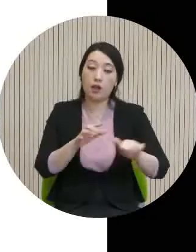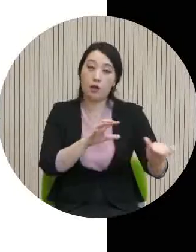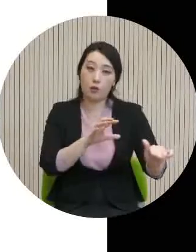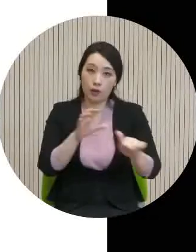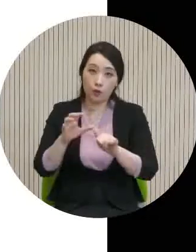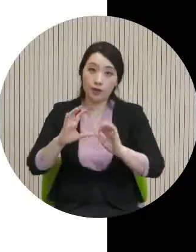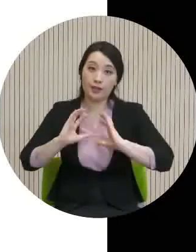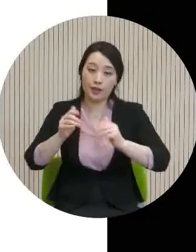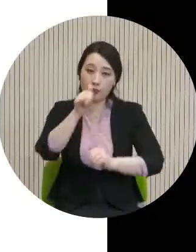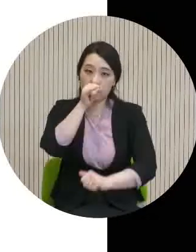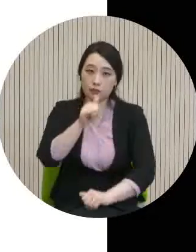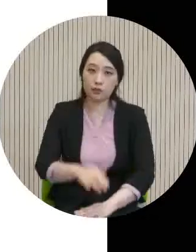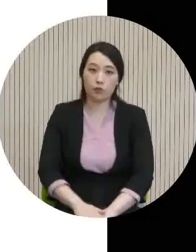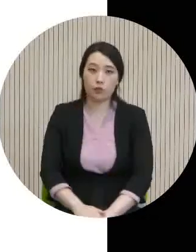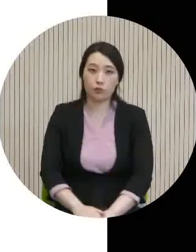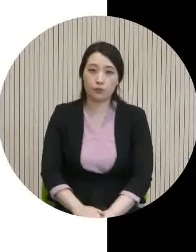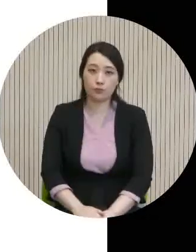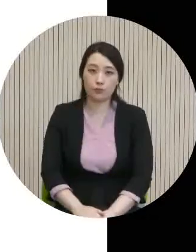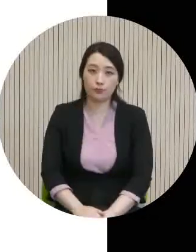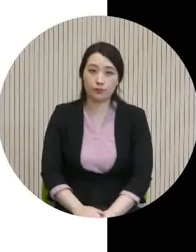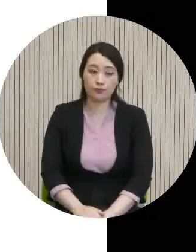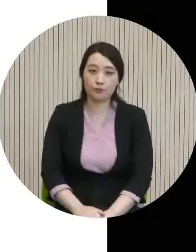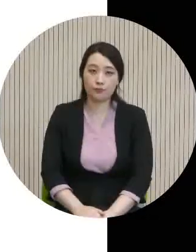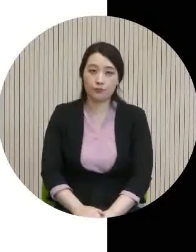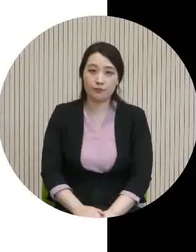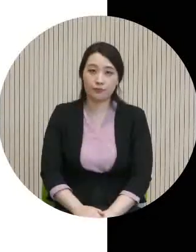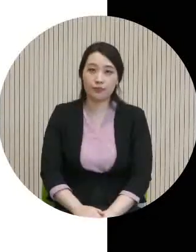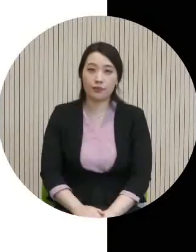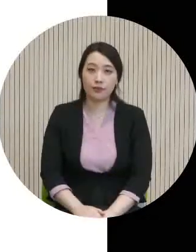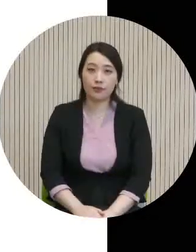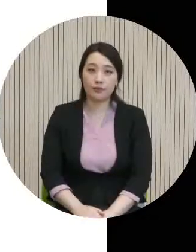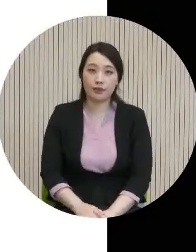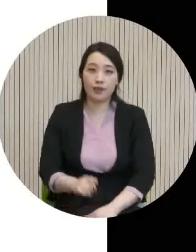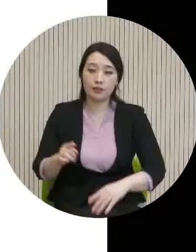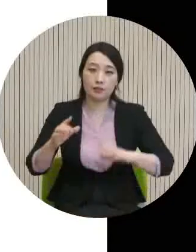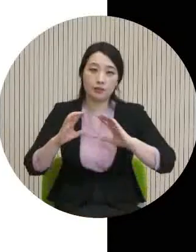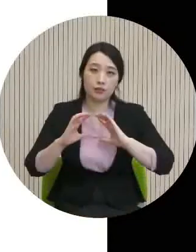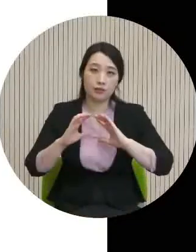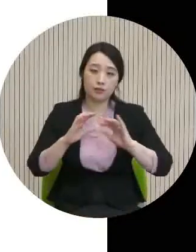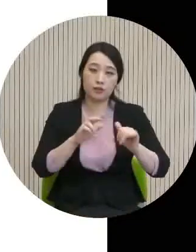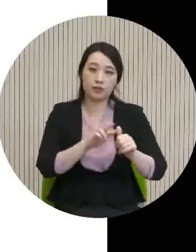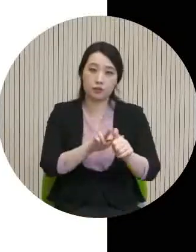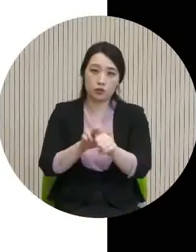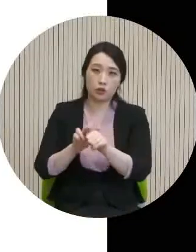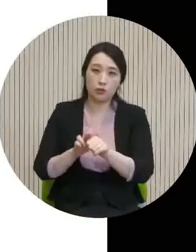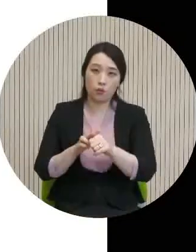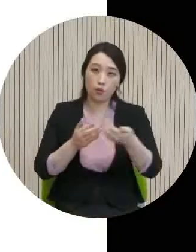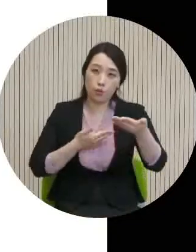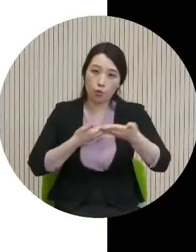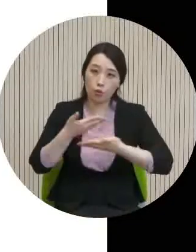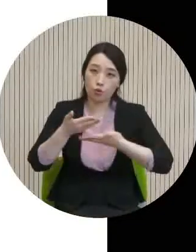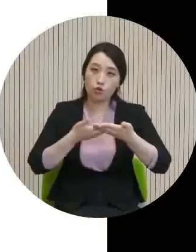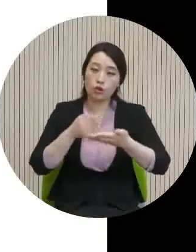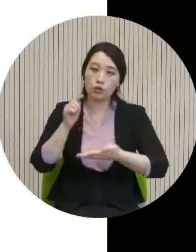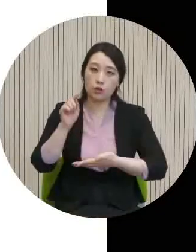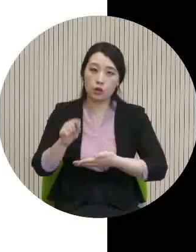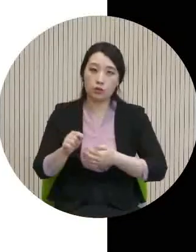such sharing of the data does not amount to copyright infringement.